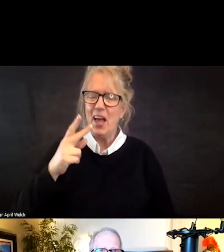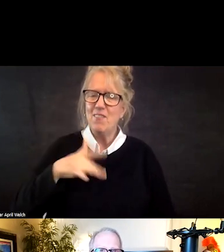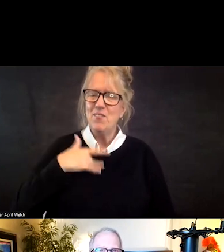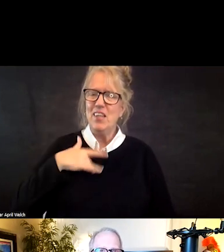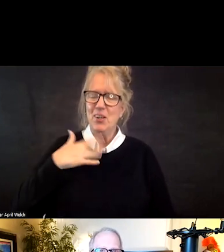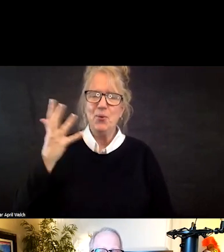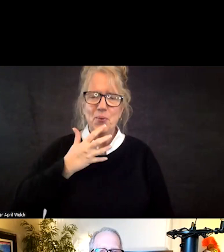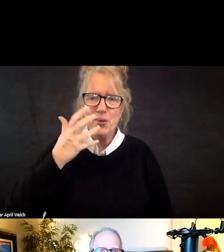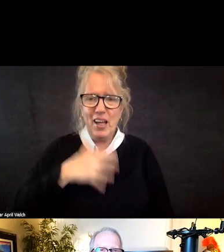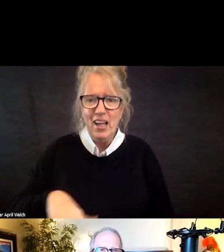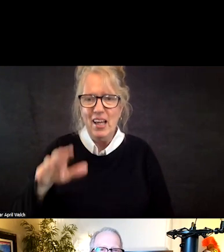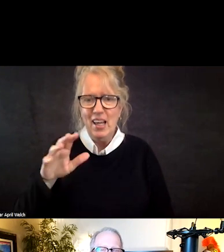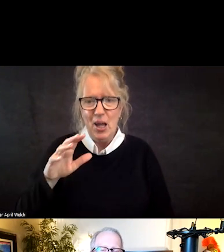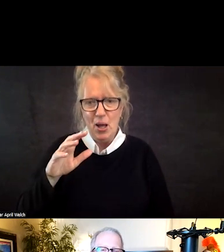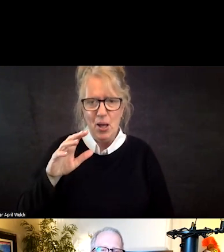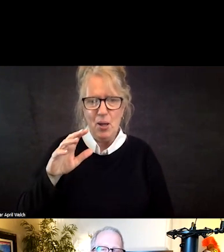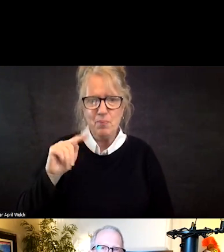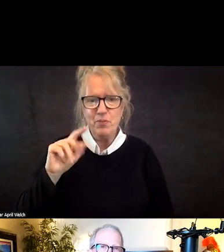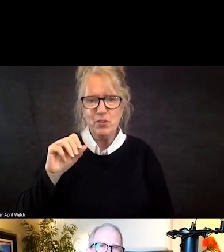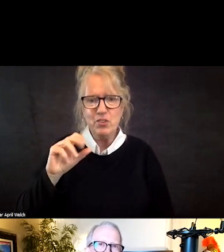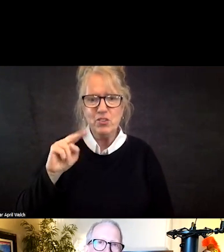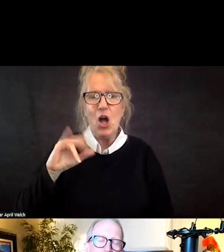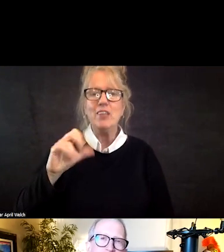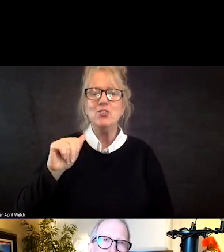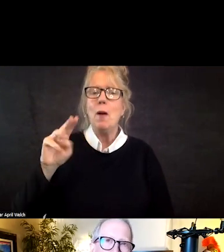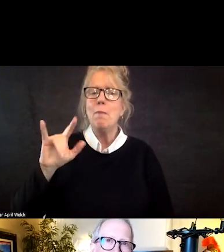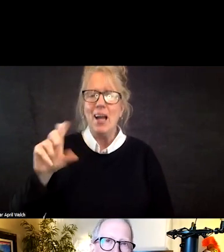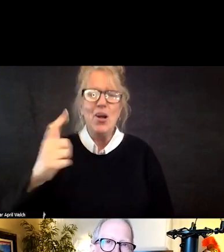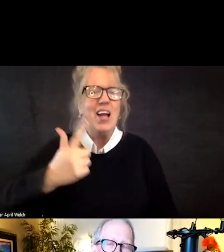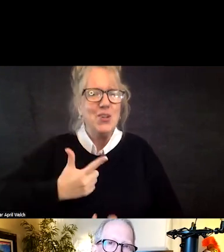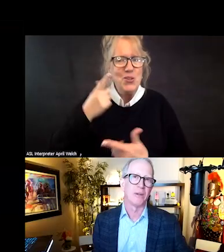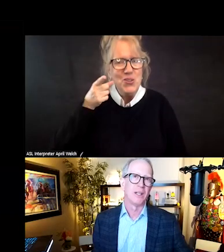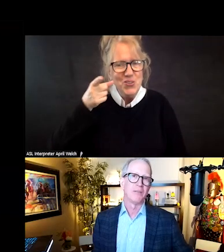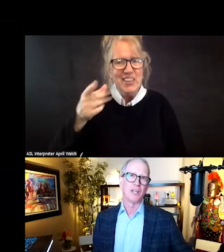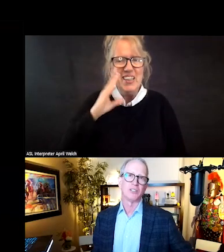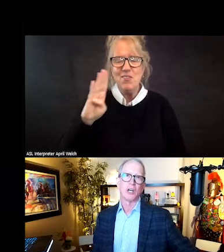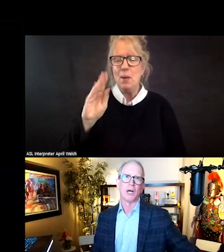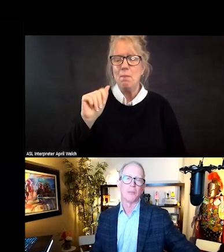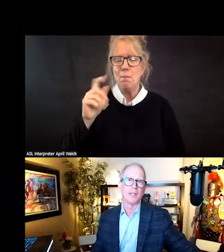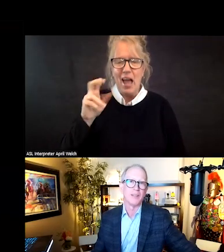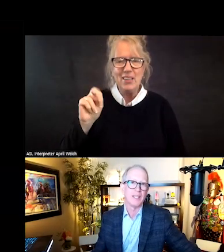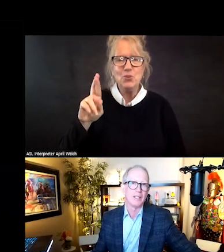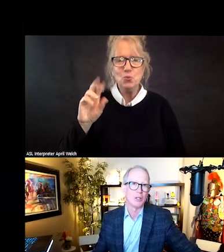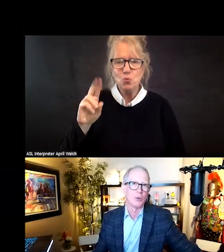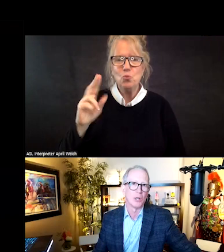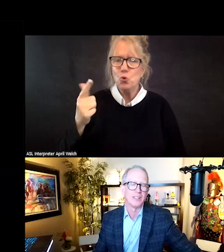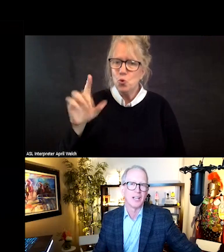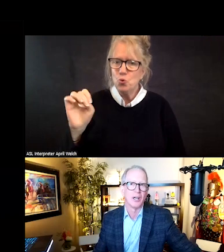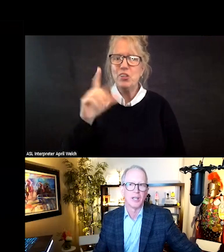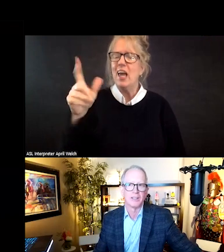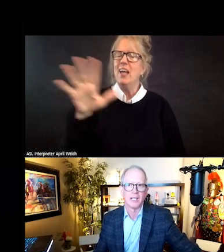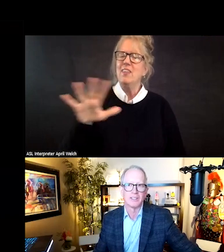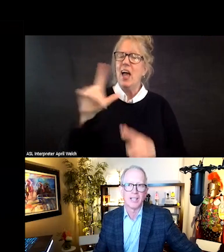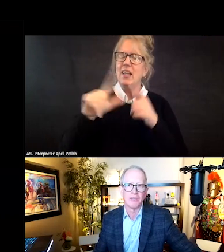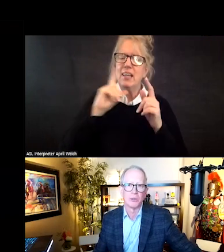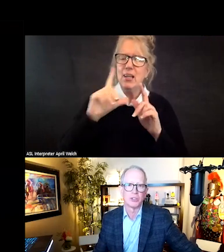Tanja Miles, thanks so much for joining us. And Tanja, of course, you live in Baton Rouge and have friends all up in the New Orleans